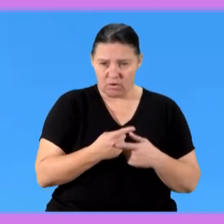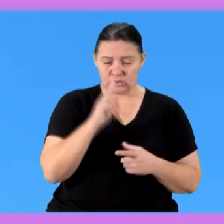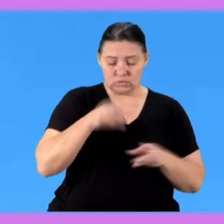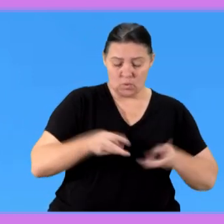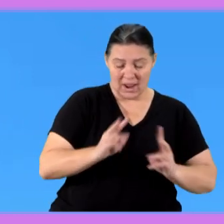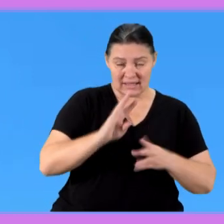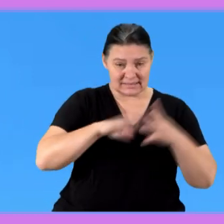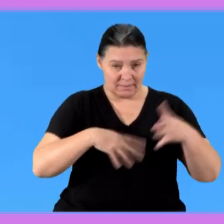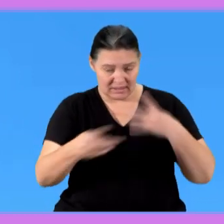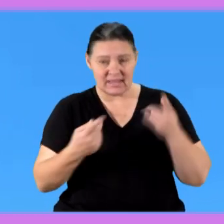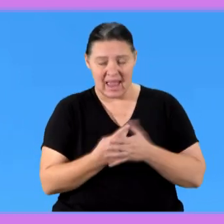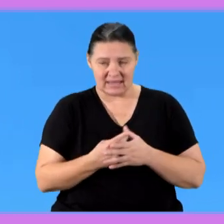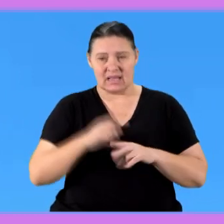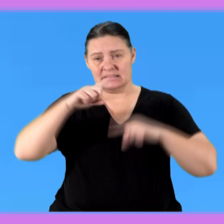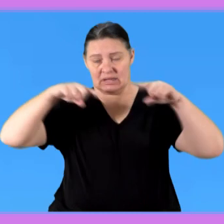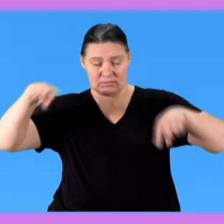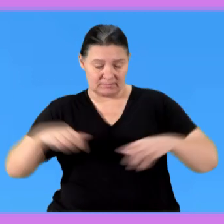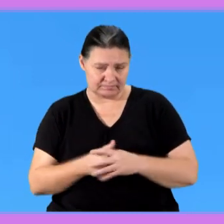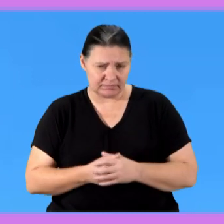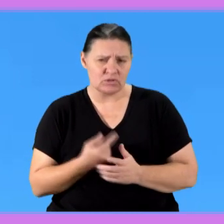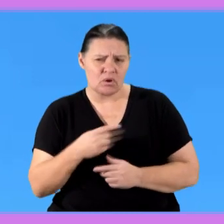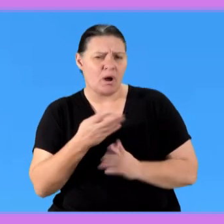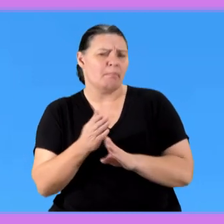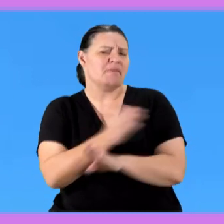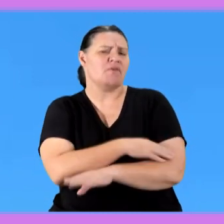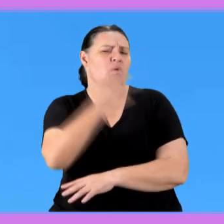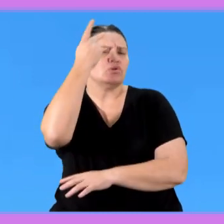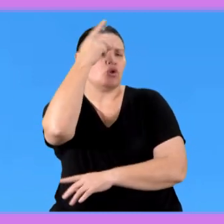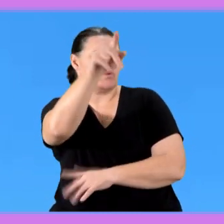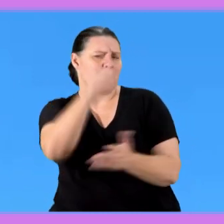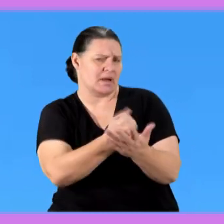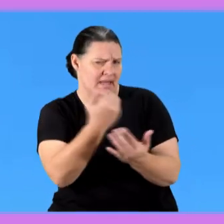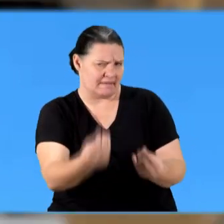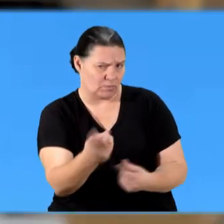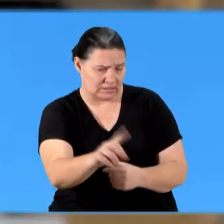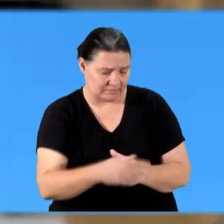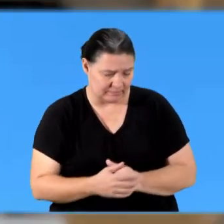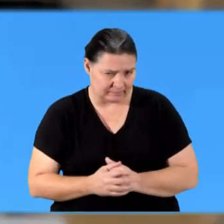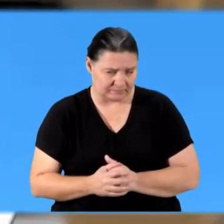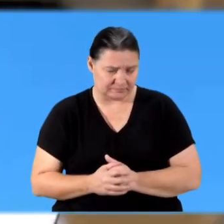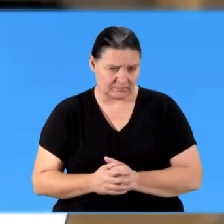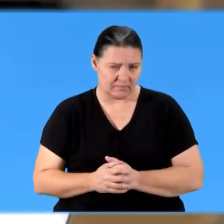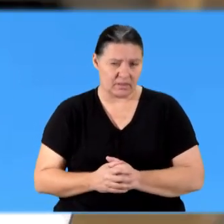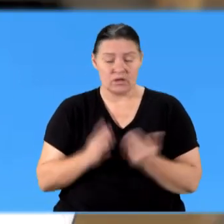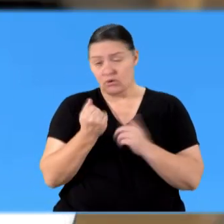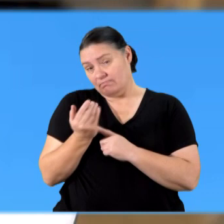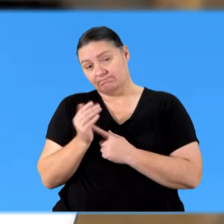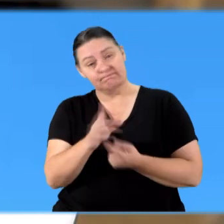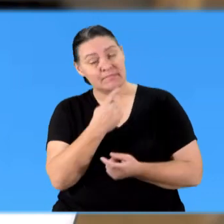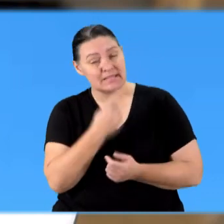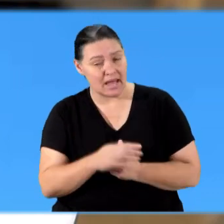two-way tables and tree diagrams. Now, let's look at the pre-knowledge, meaning what you should know at this moment in